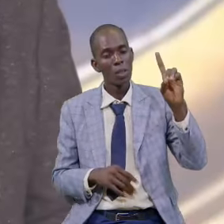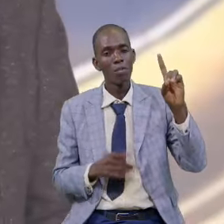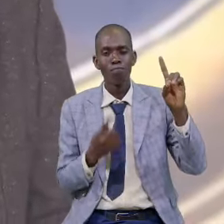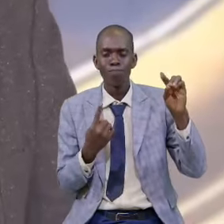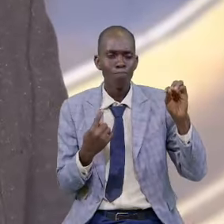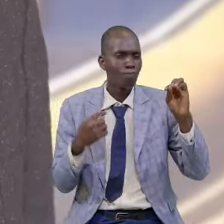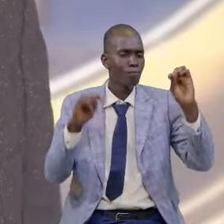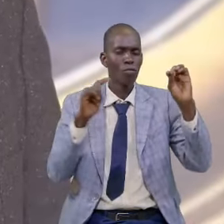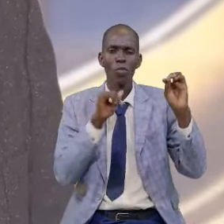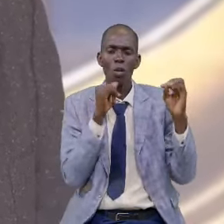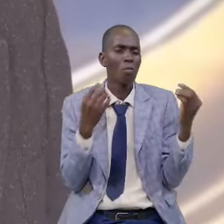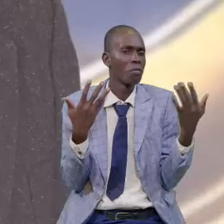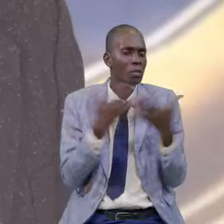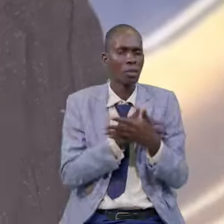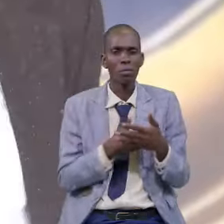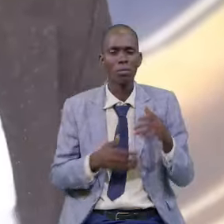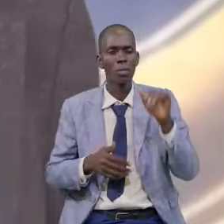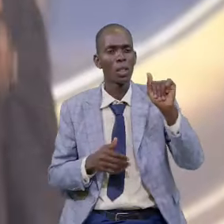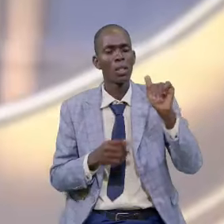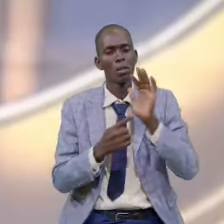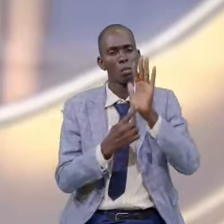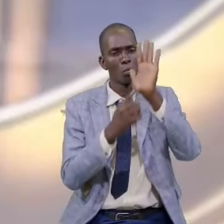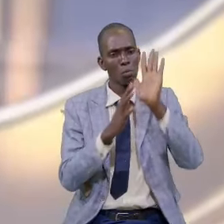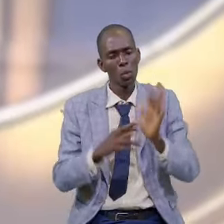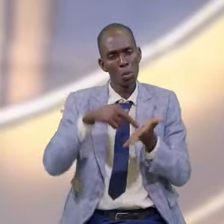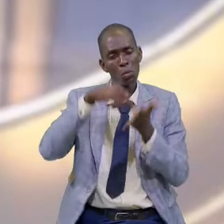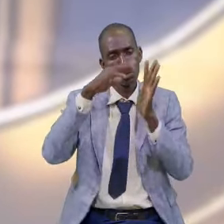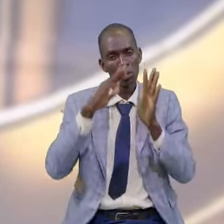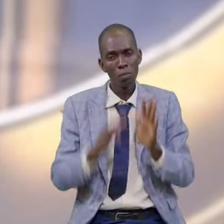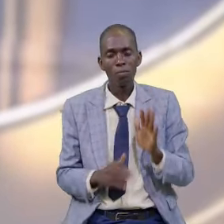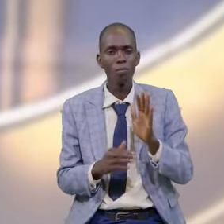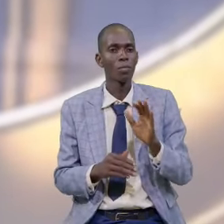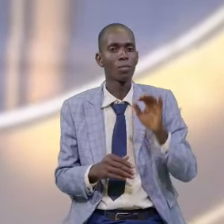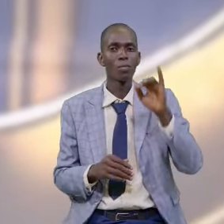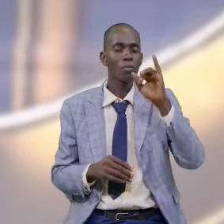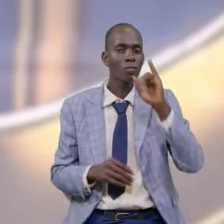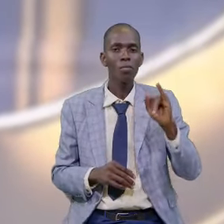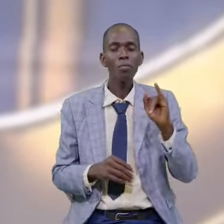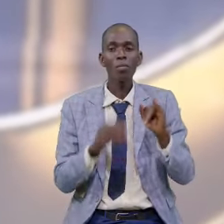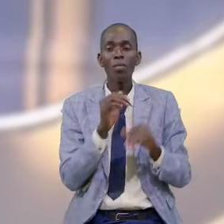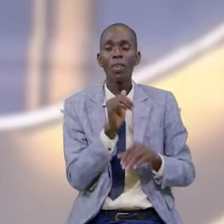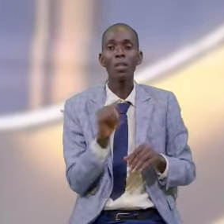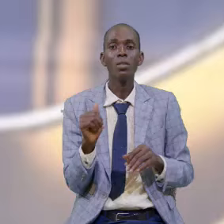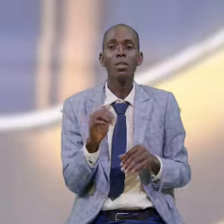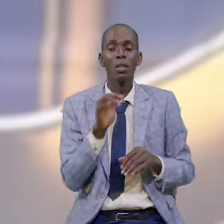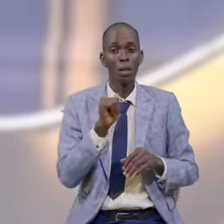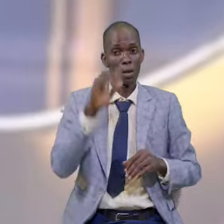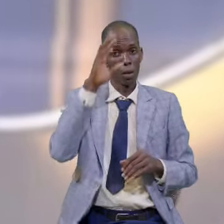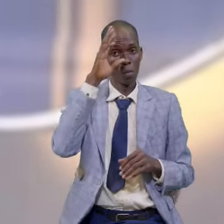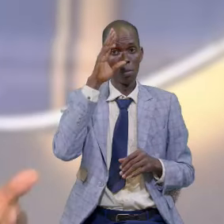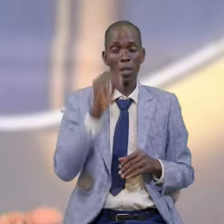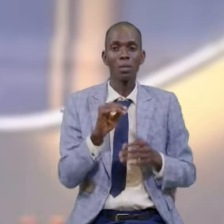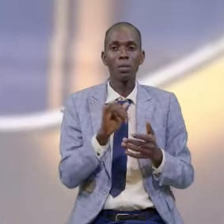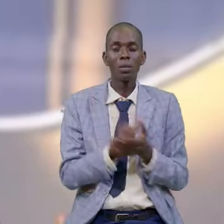courage. That's a man with stamina. That's a man that has a backbone. You know, if you don't have a backbone to